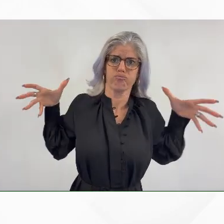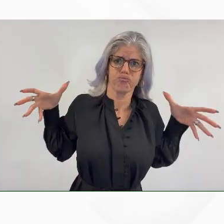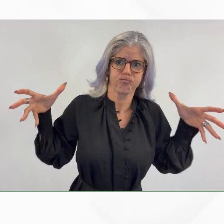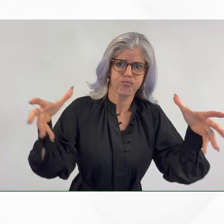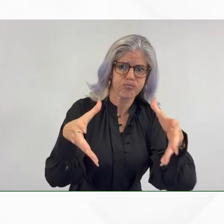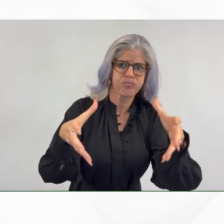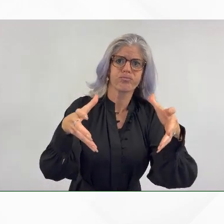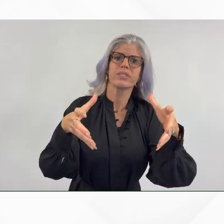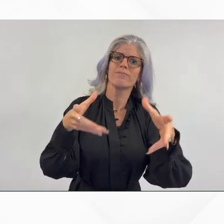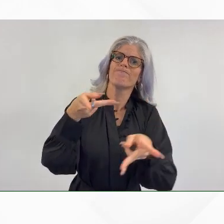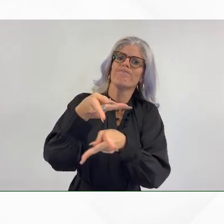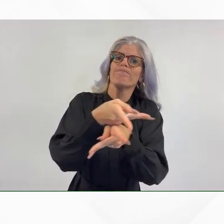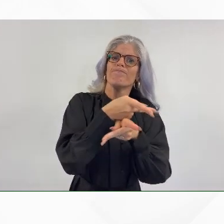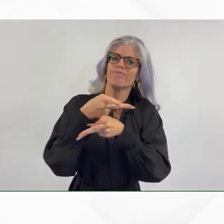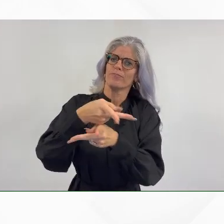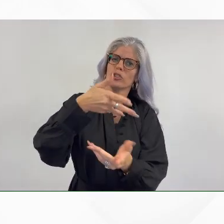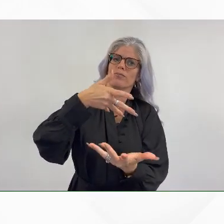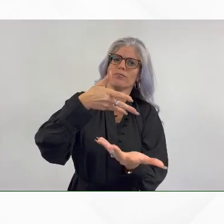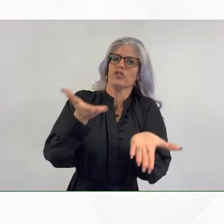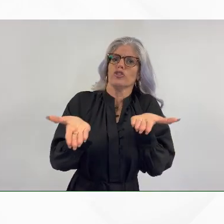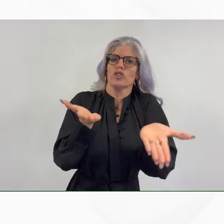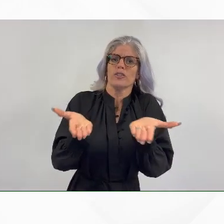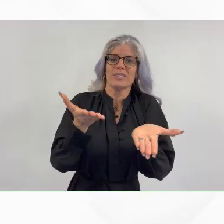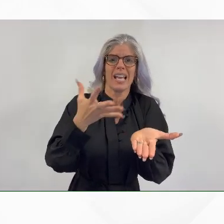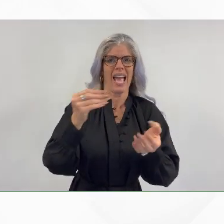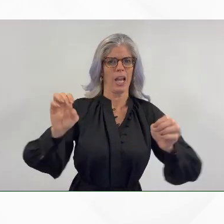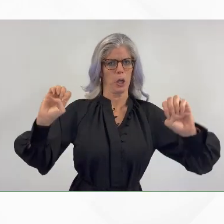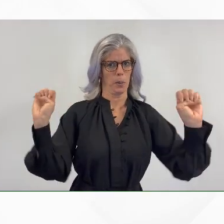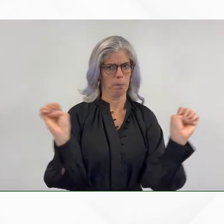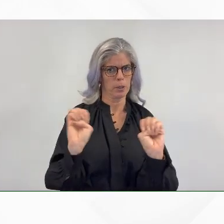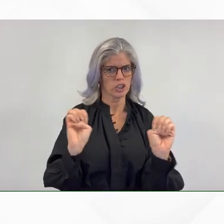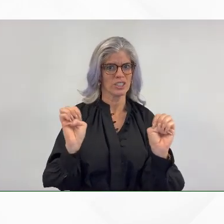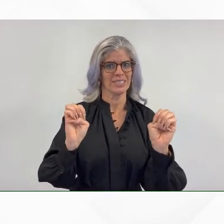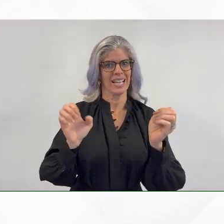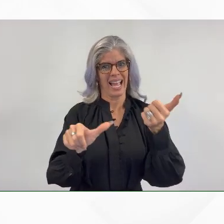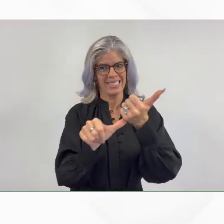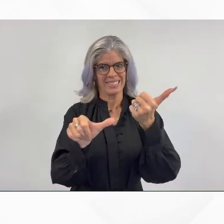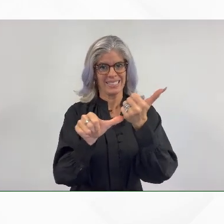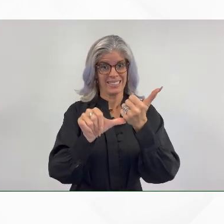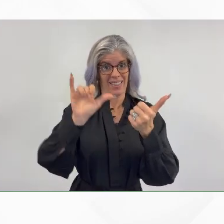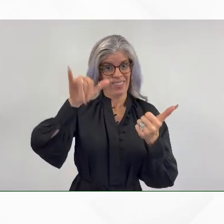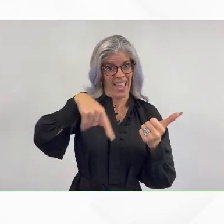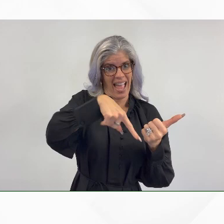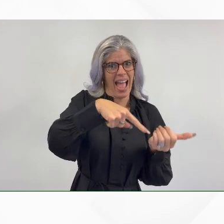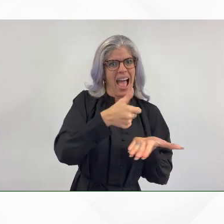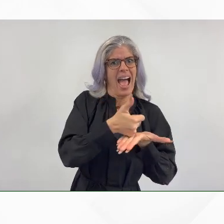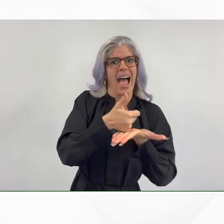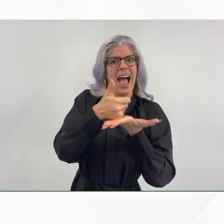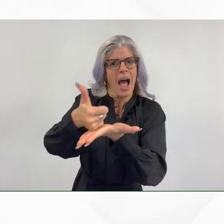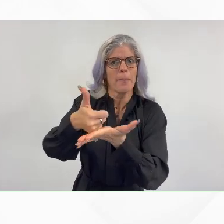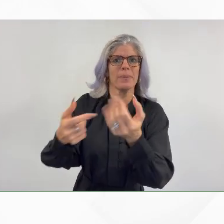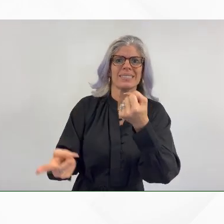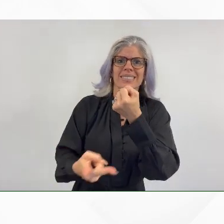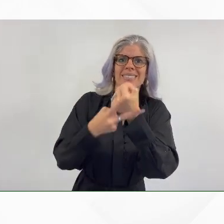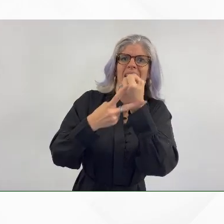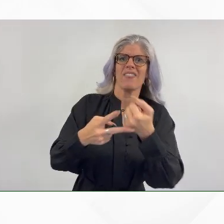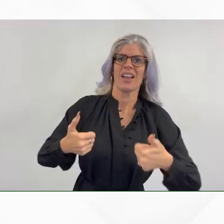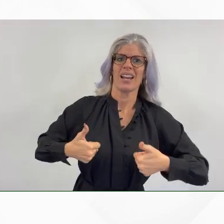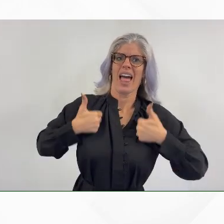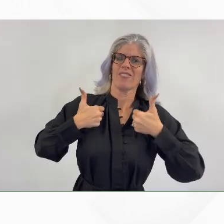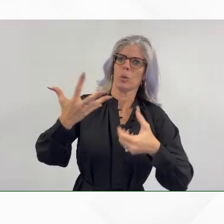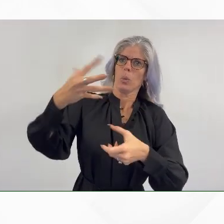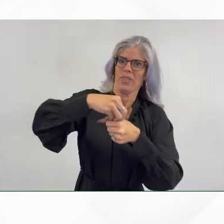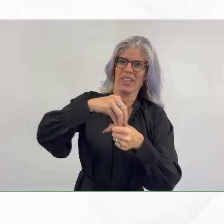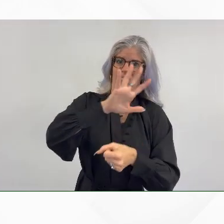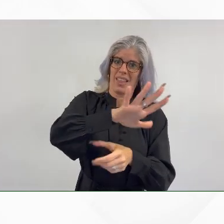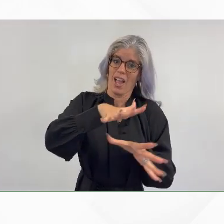other applicants to use the value of your donated resources to offset their non-federal share of eligible emergency work projects and direct